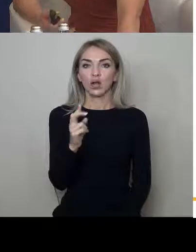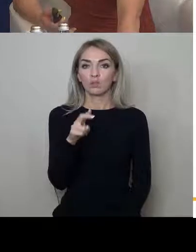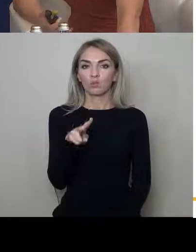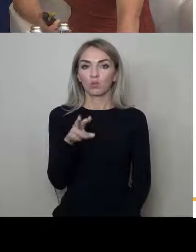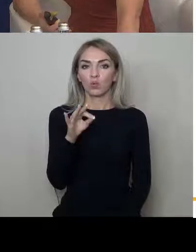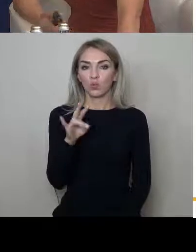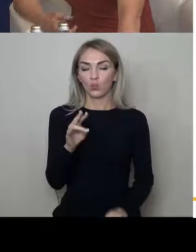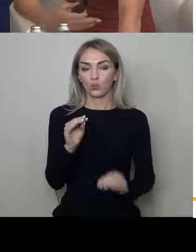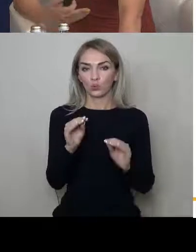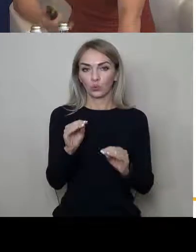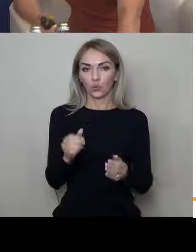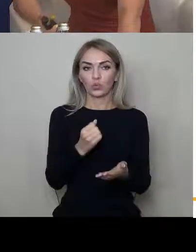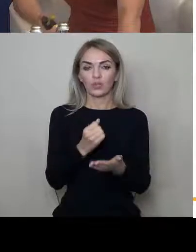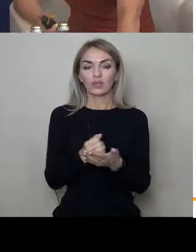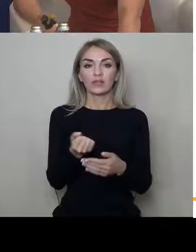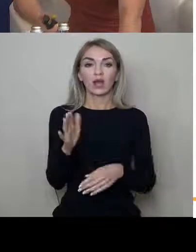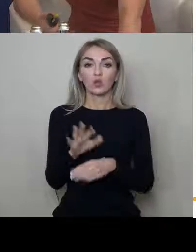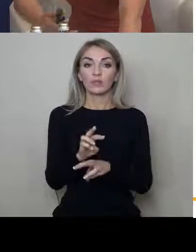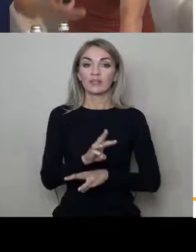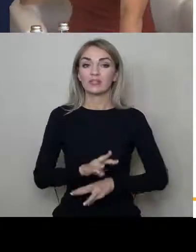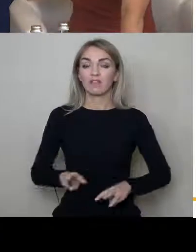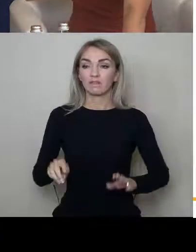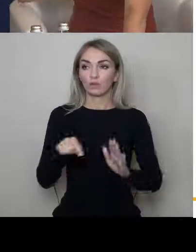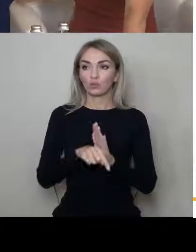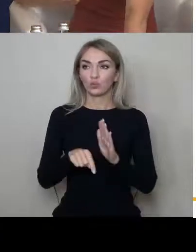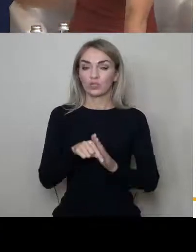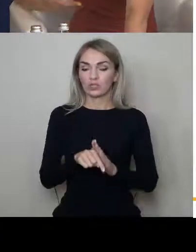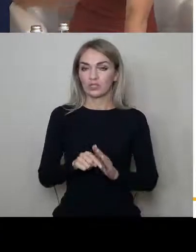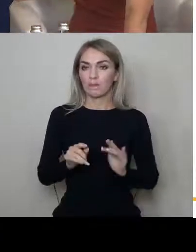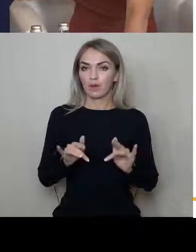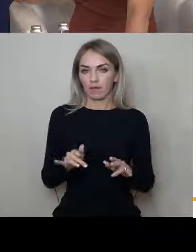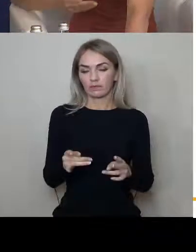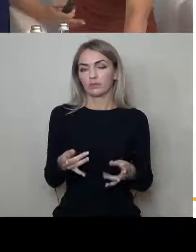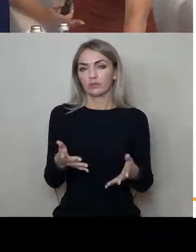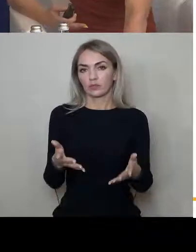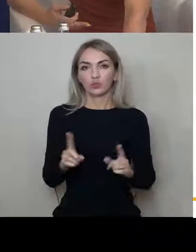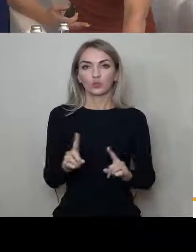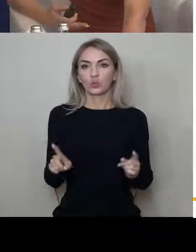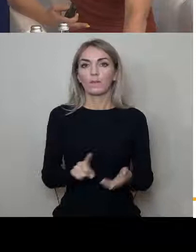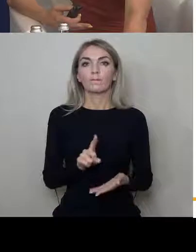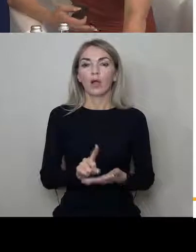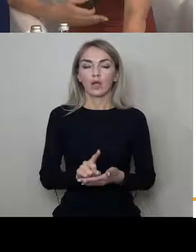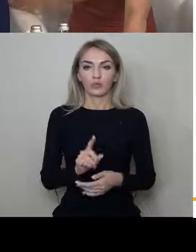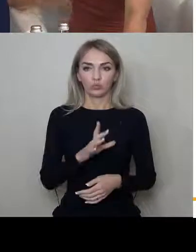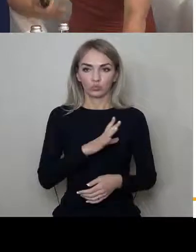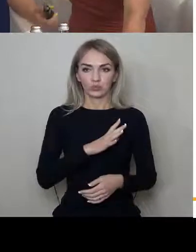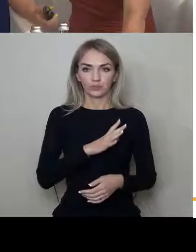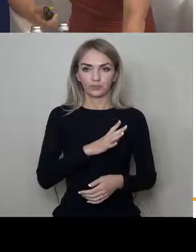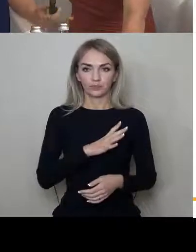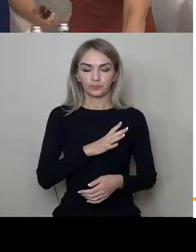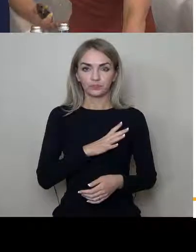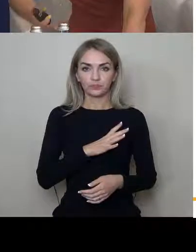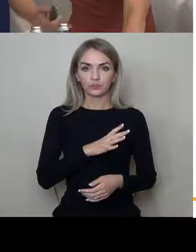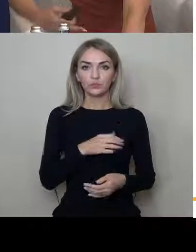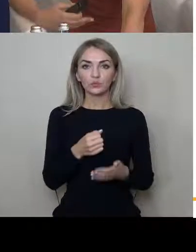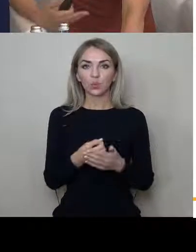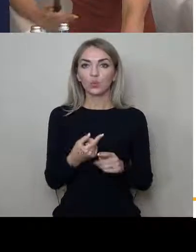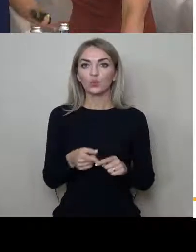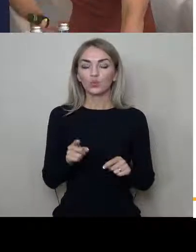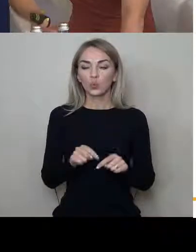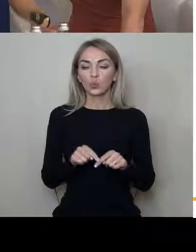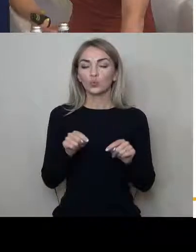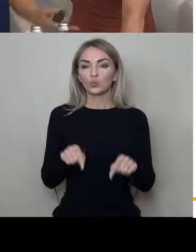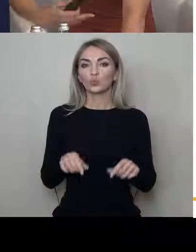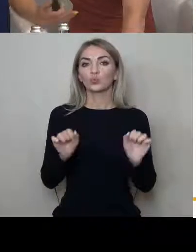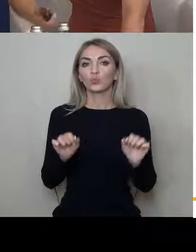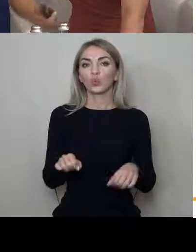unless you have the template that is approved by the Ministry of Interior with all the mandatory columns filled